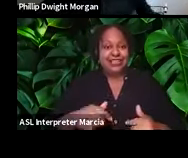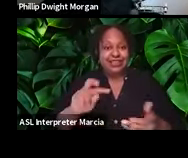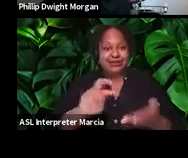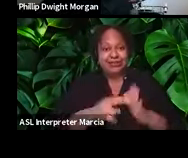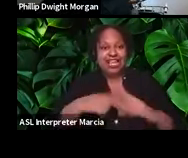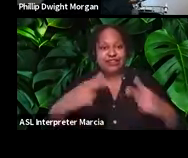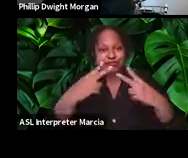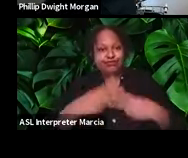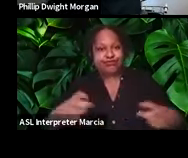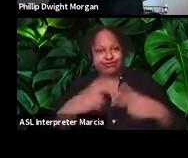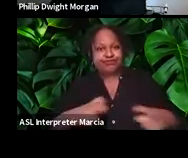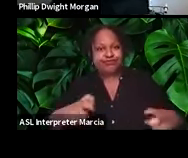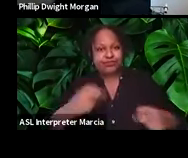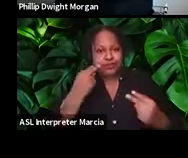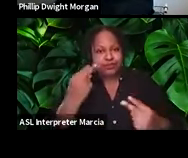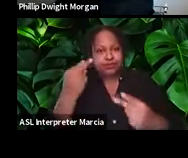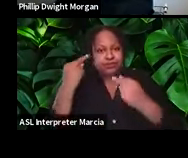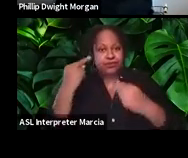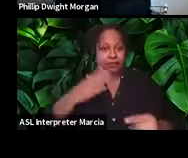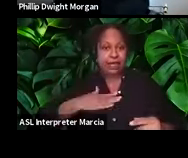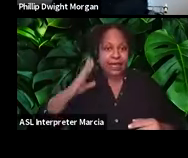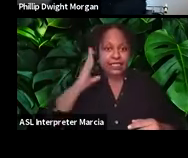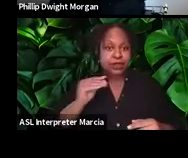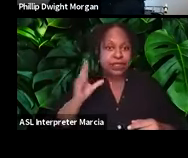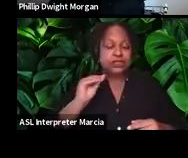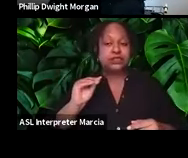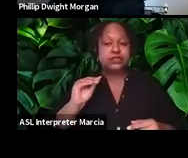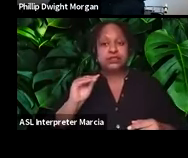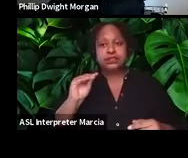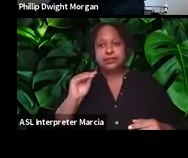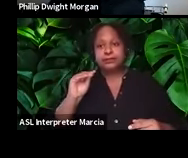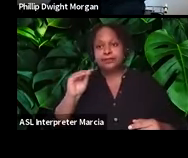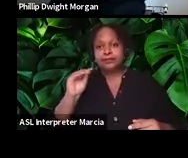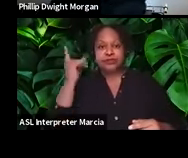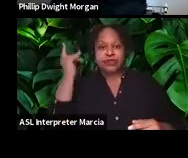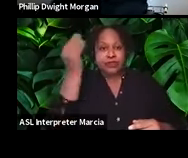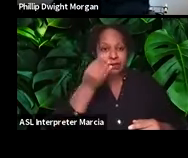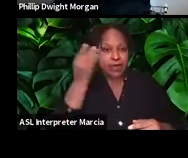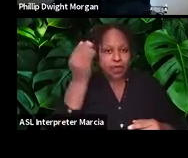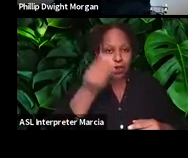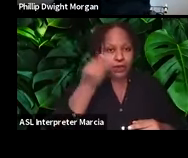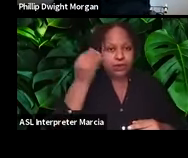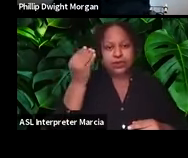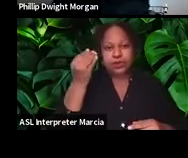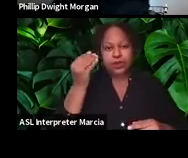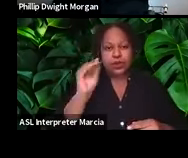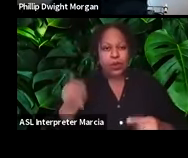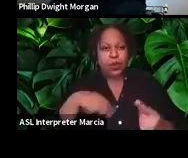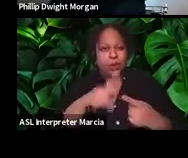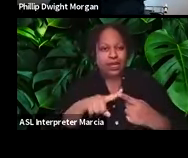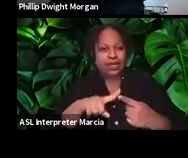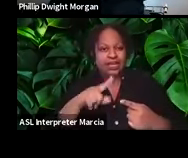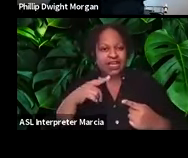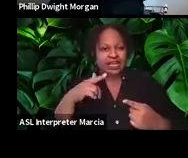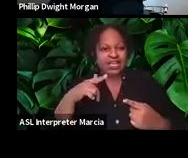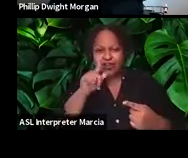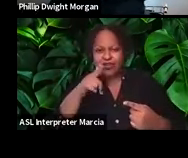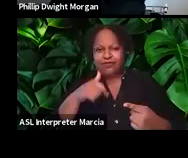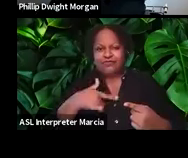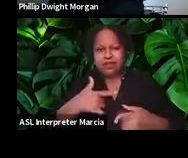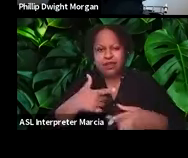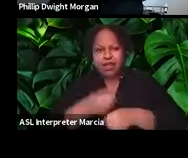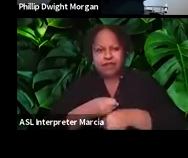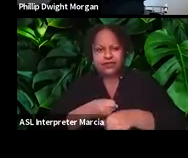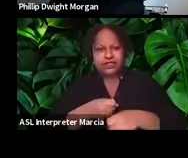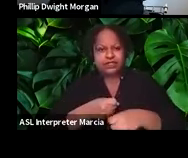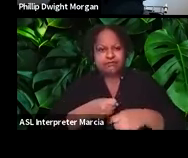own experiences and, you know, where I have not felt as confident using my voice and why.